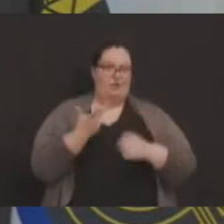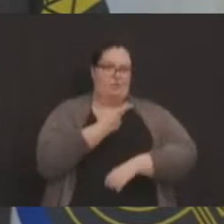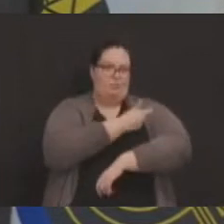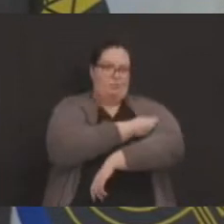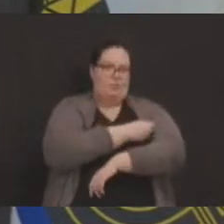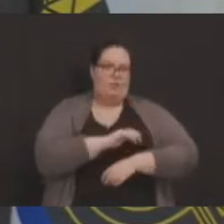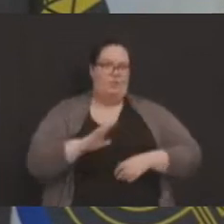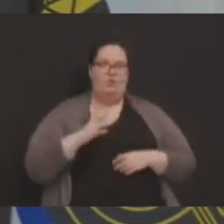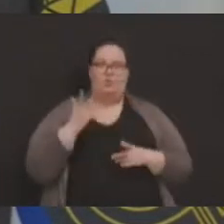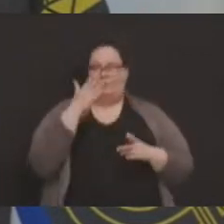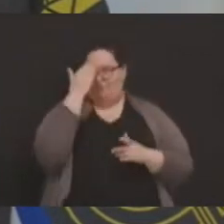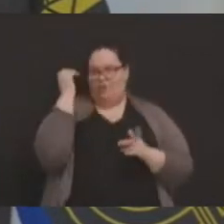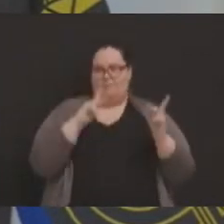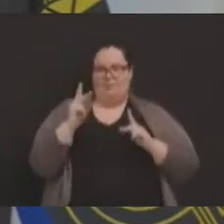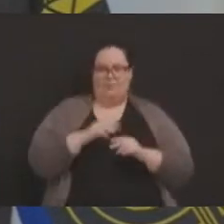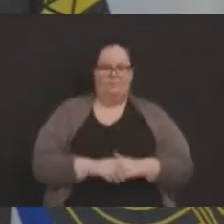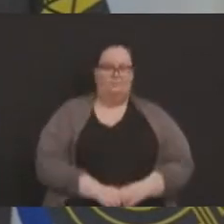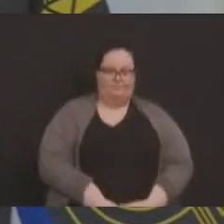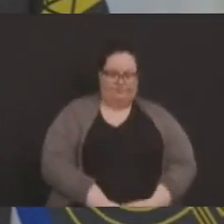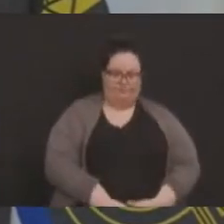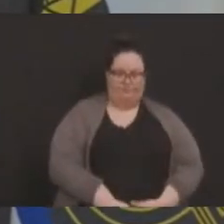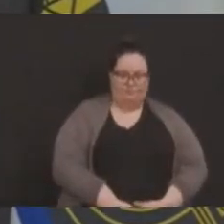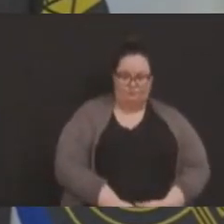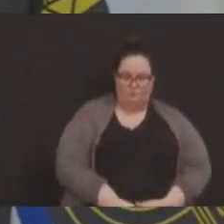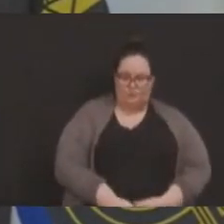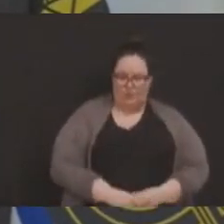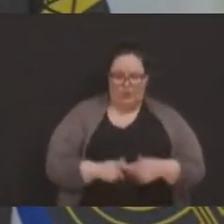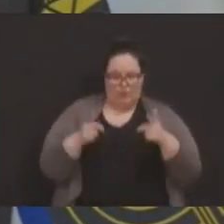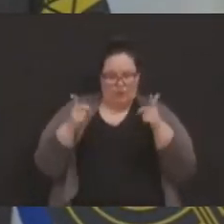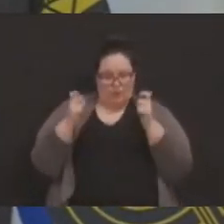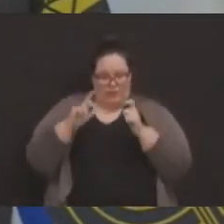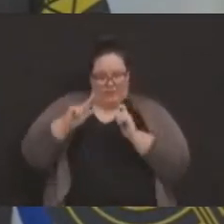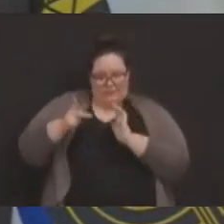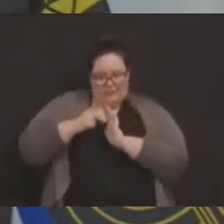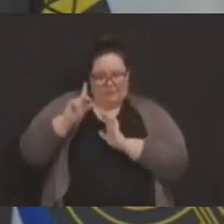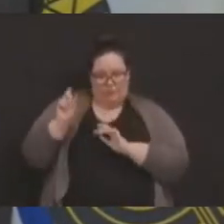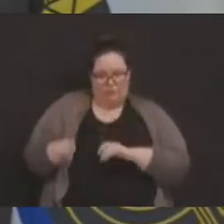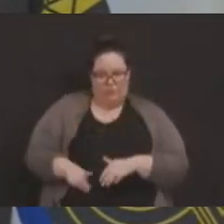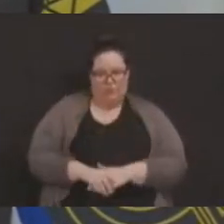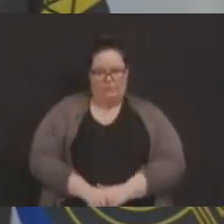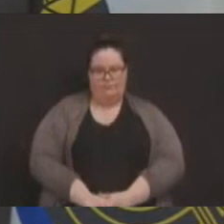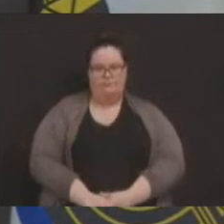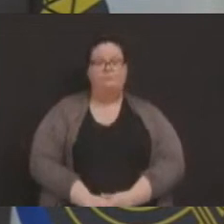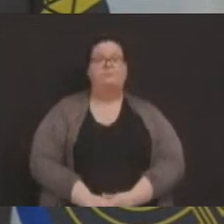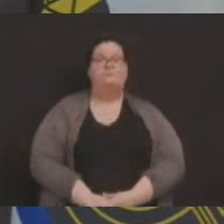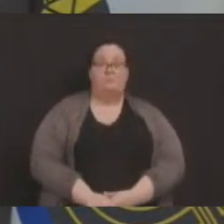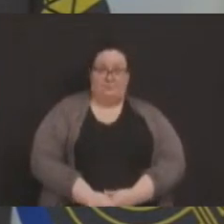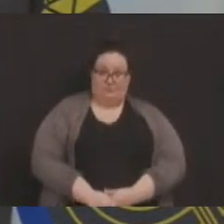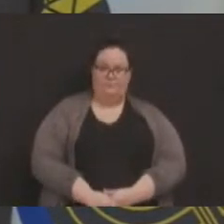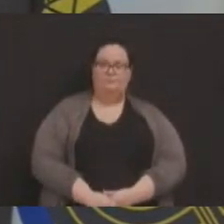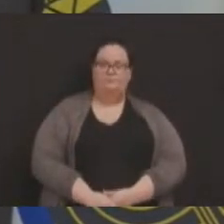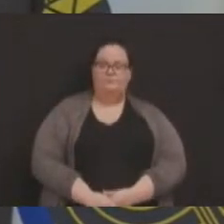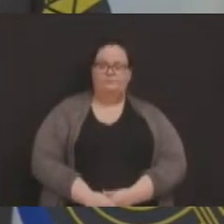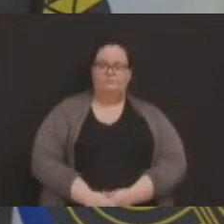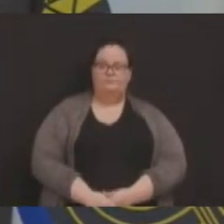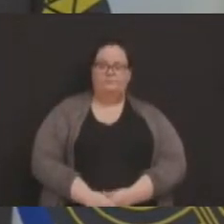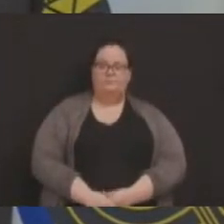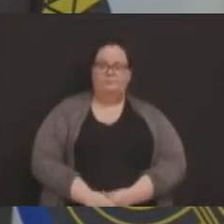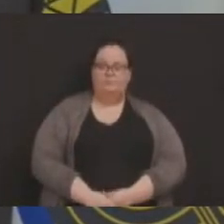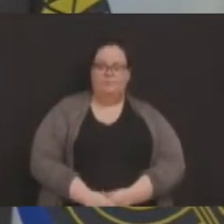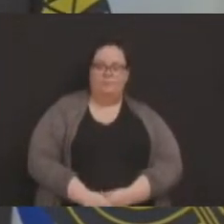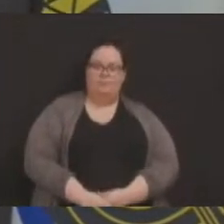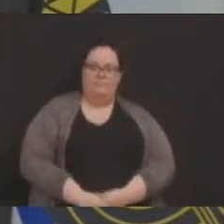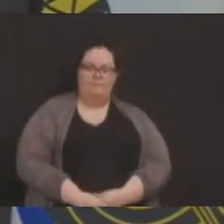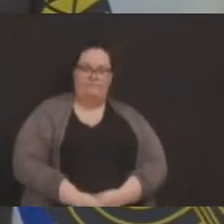you know now, which of course might change, but given what you know now, what is your strategy then to be able